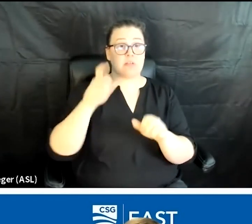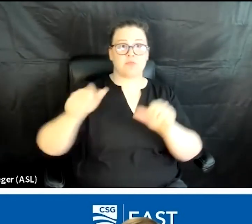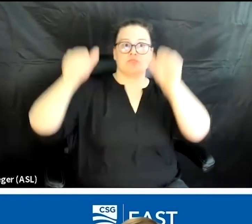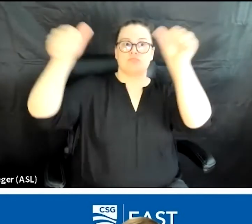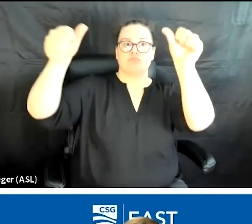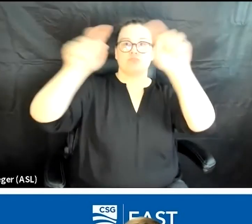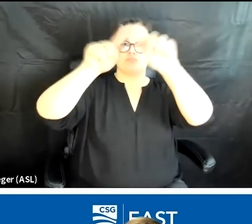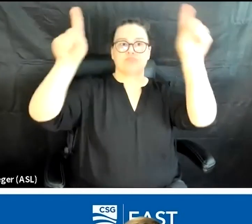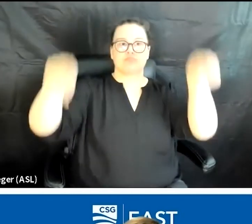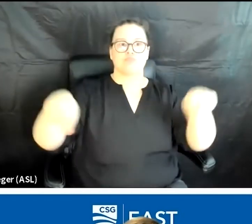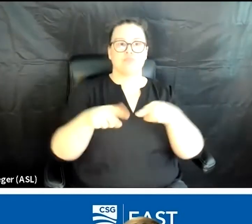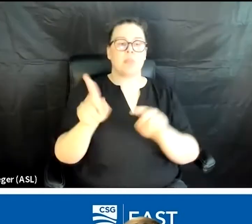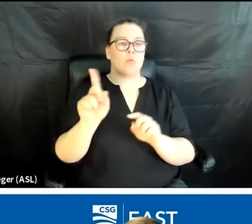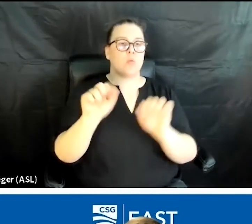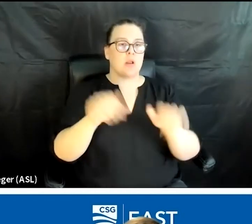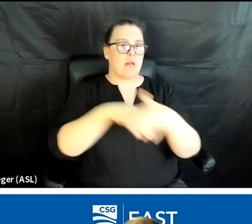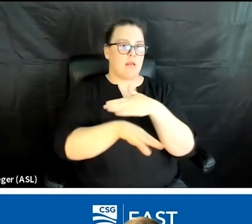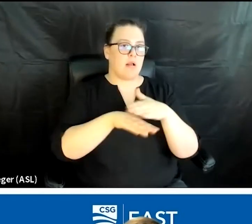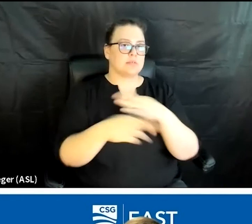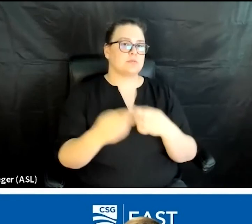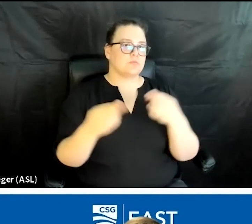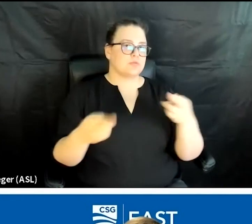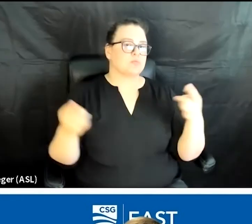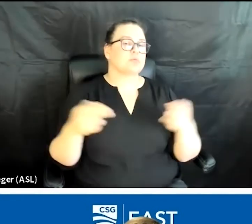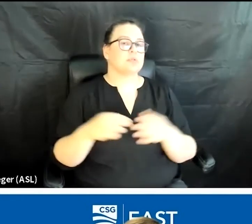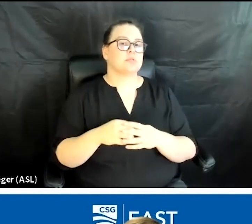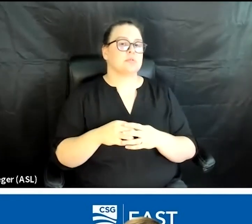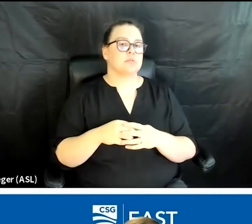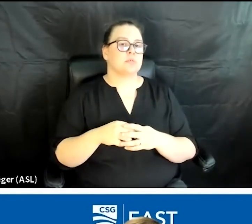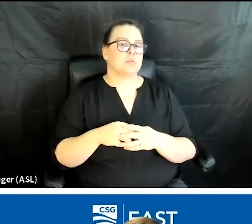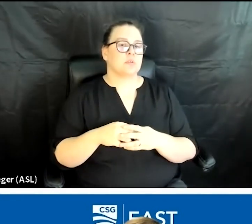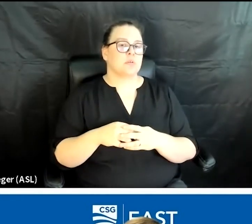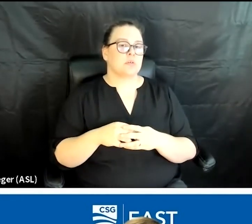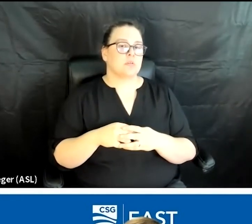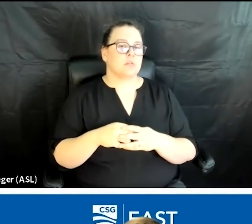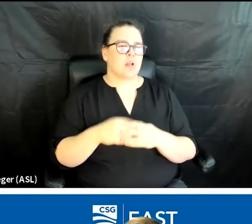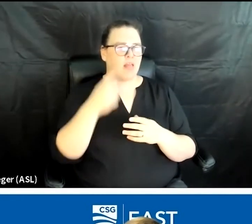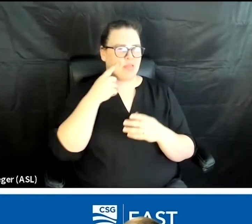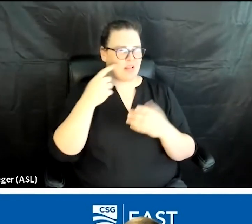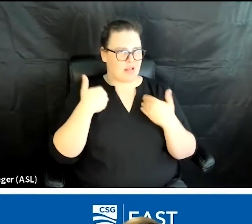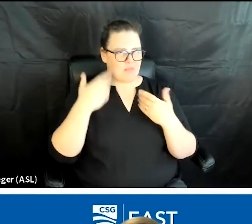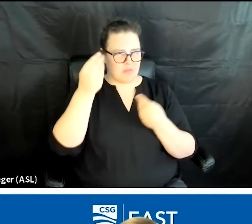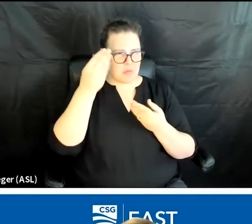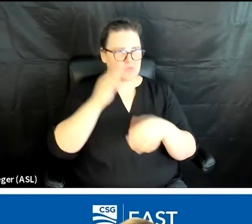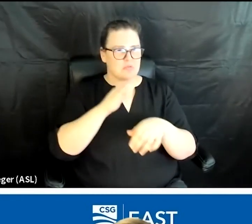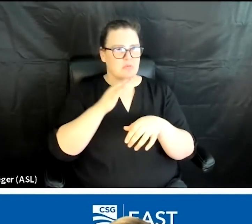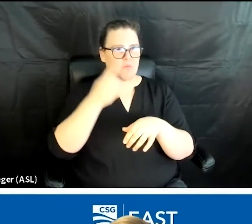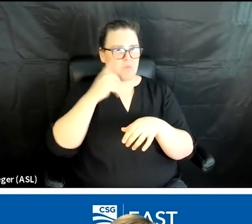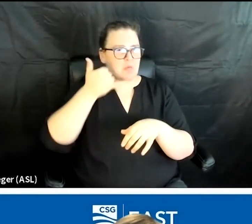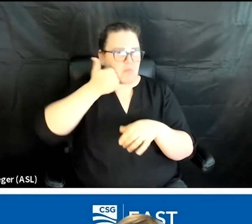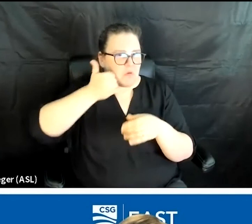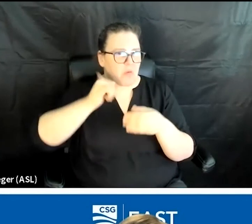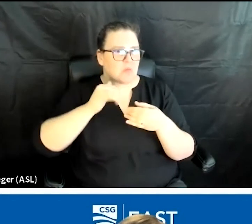can access resources. And I think there's information on the 988 hotline and other references